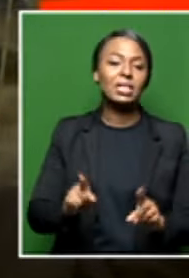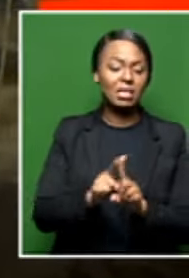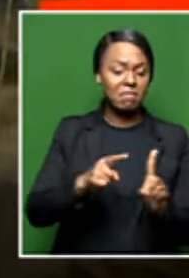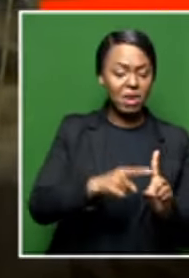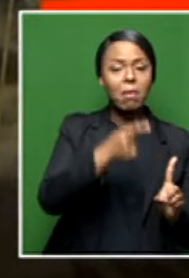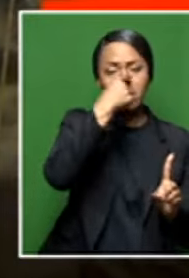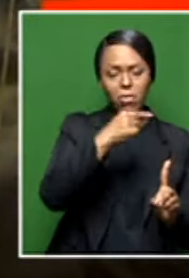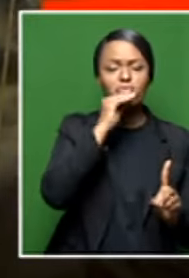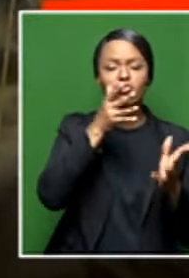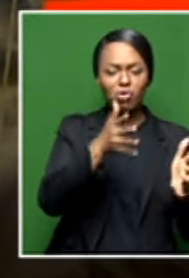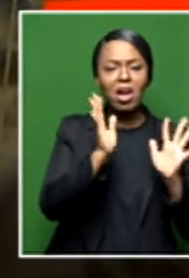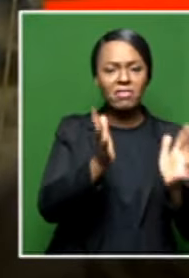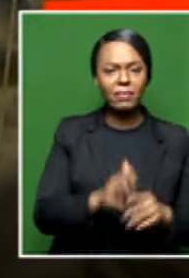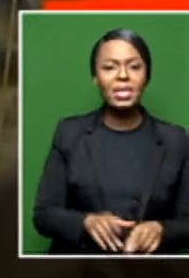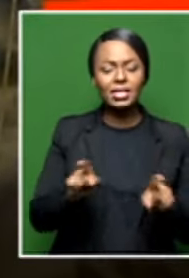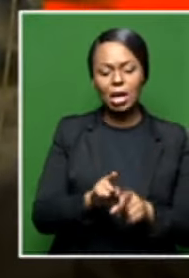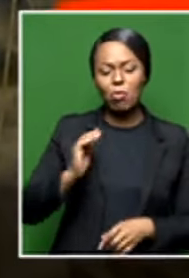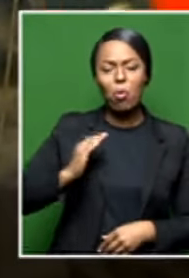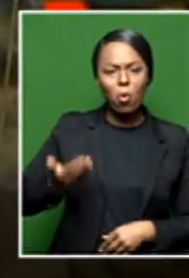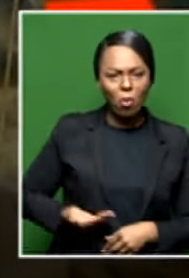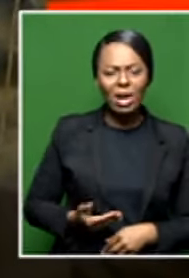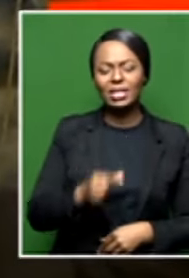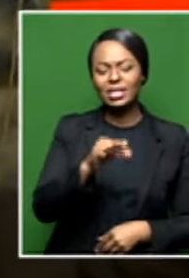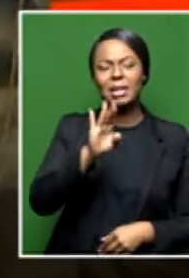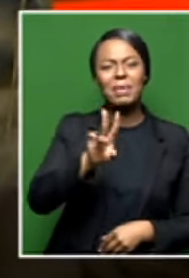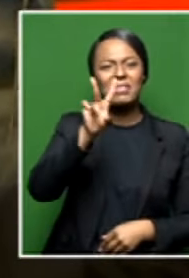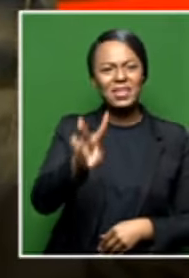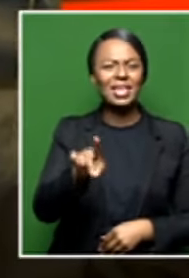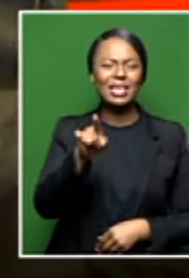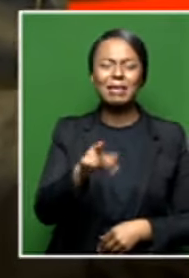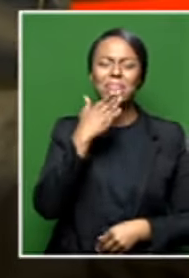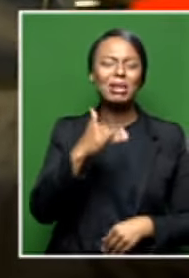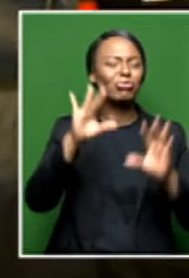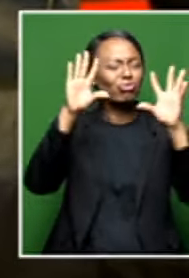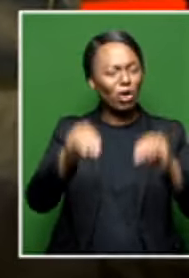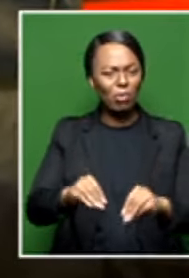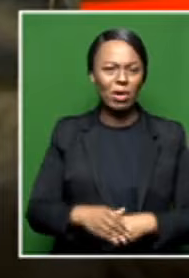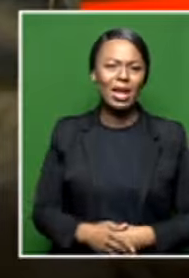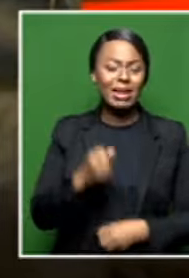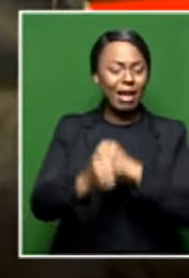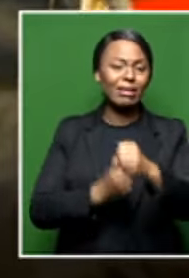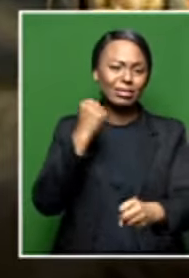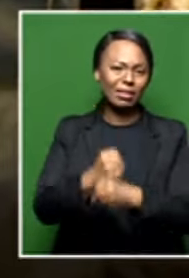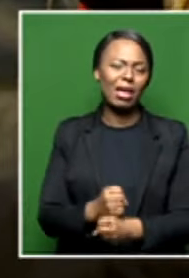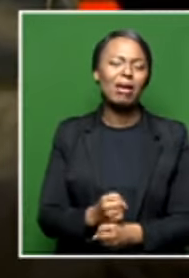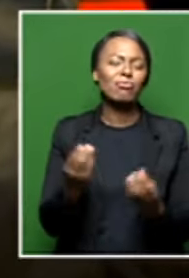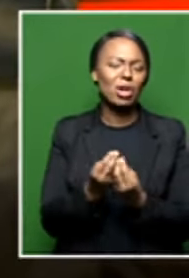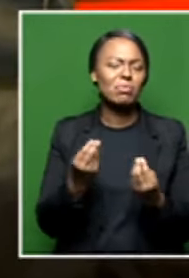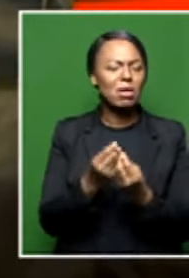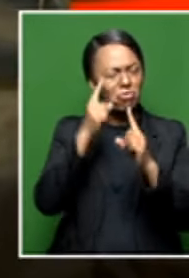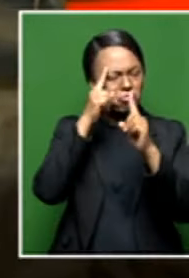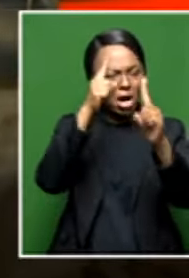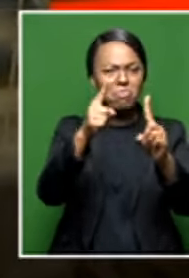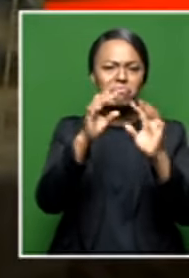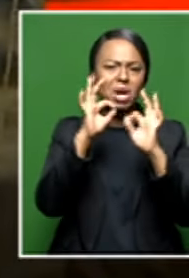for women, the GPV story, we must drop that as well as we move to the next year. So today also I'll